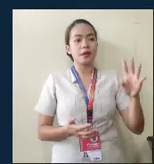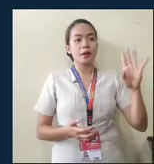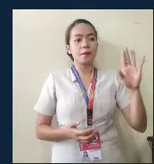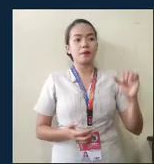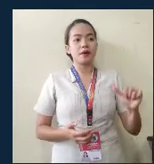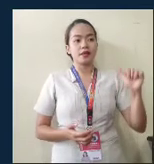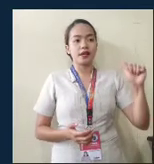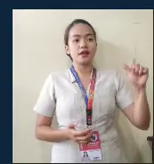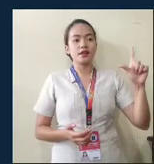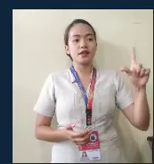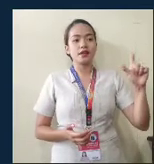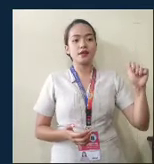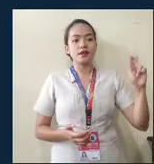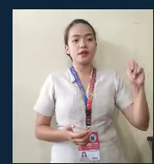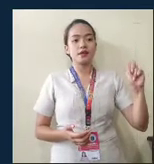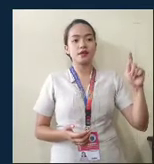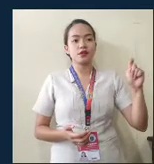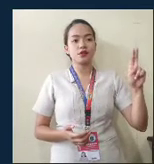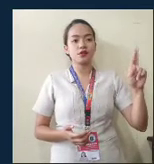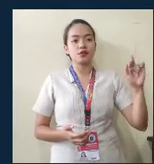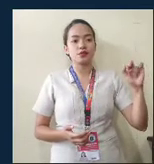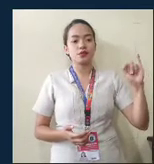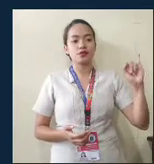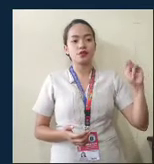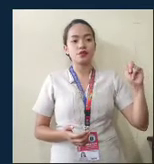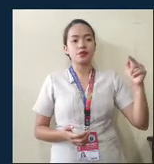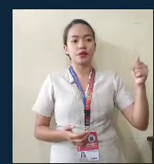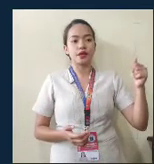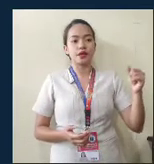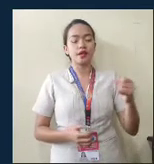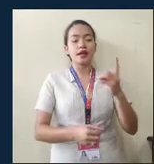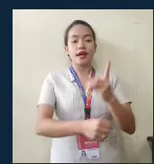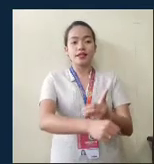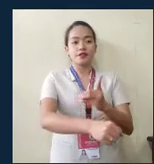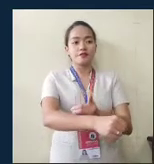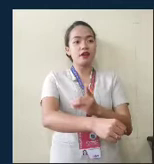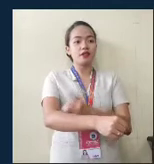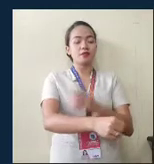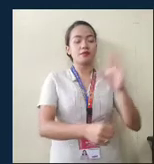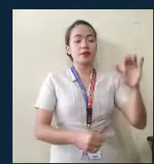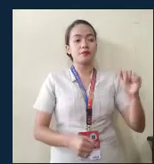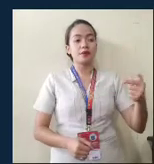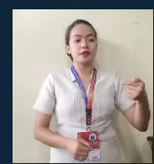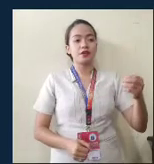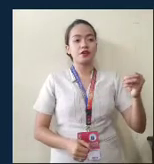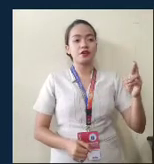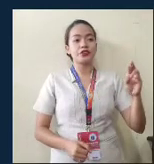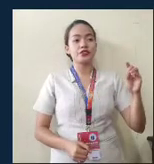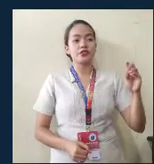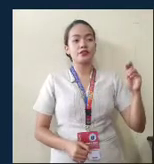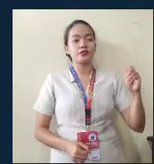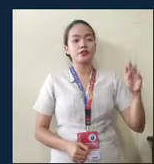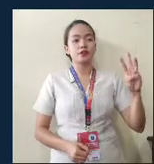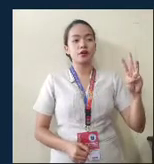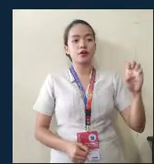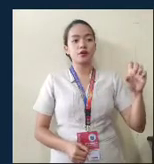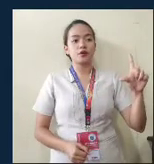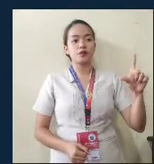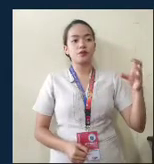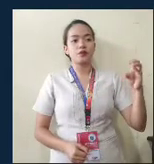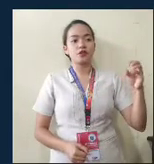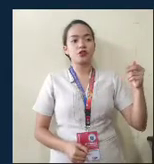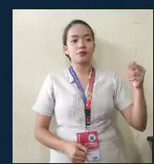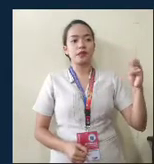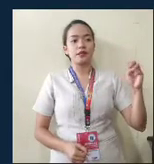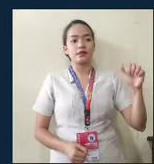1939 by Alan Turing and improved by Gordon Welchman. It was used to decipher the